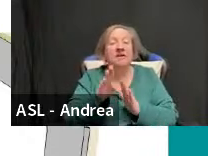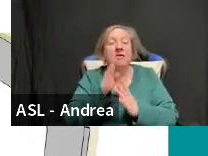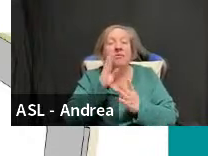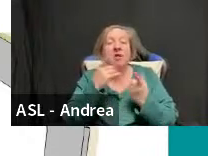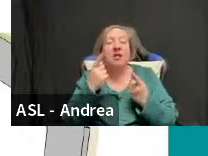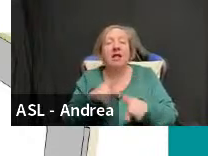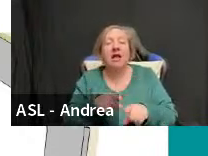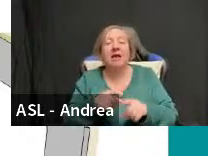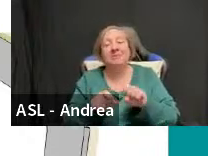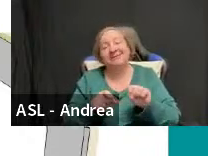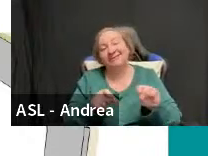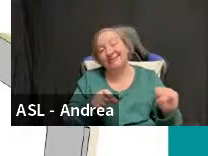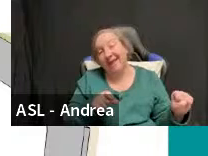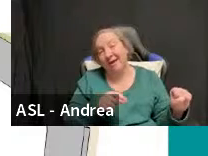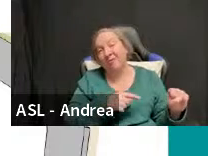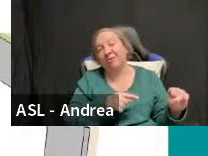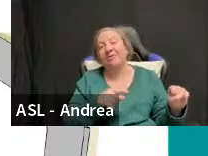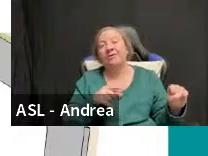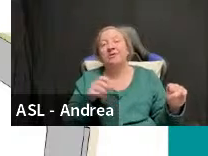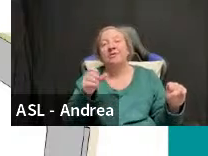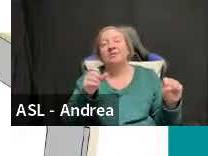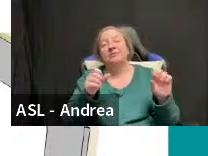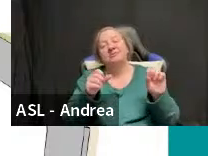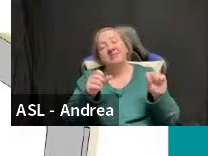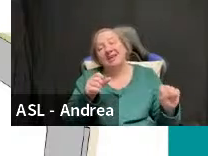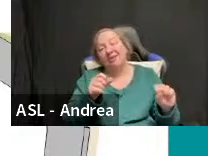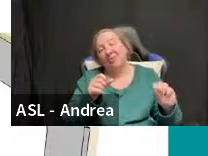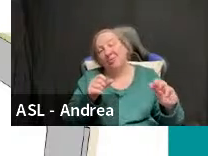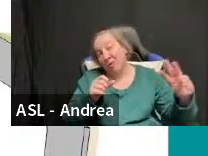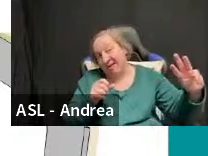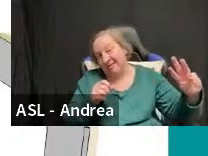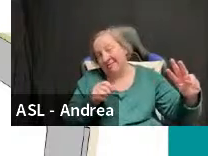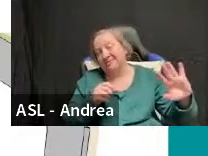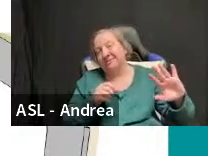the southwest, related to